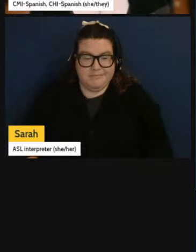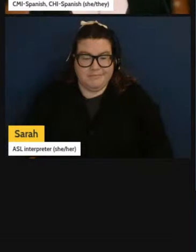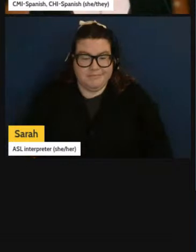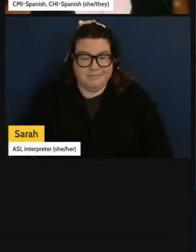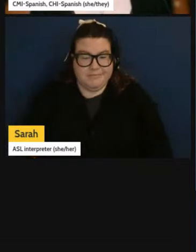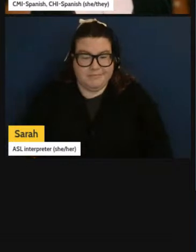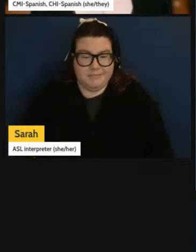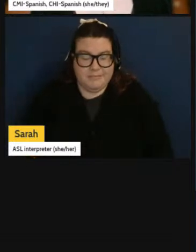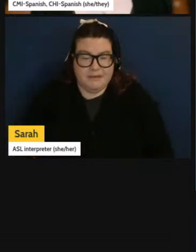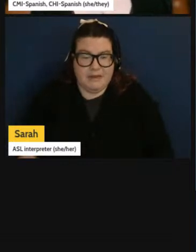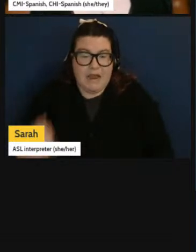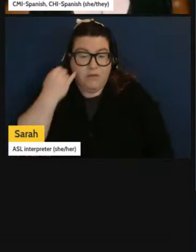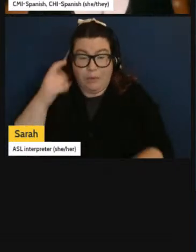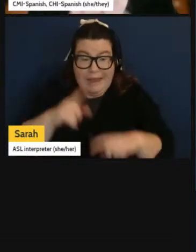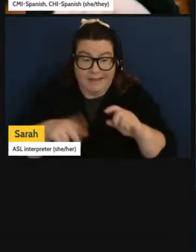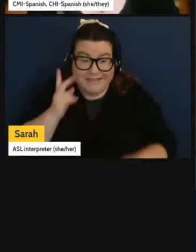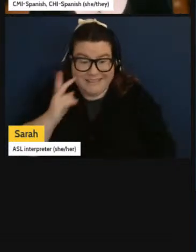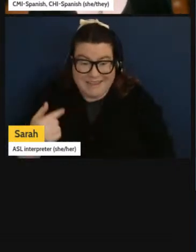As if you can't see me.